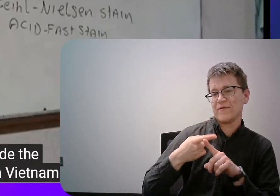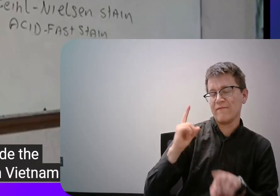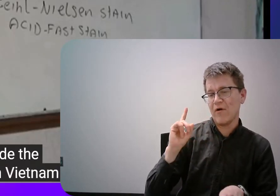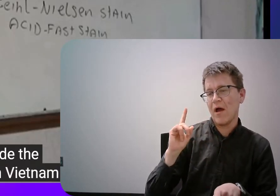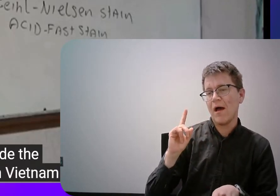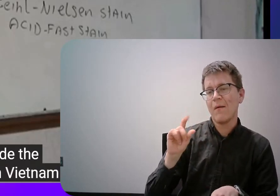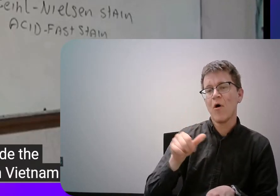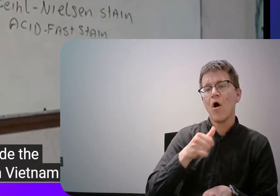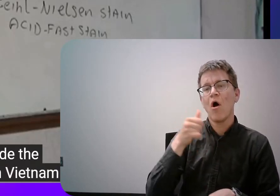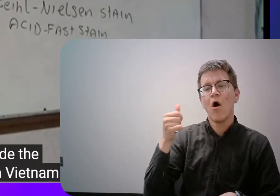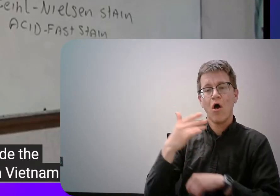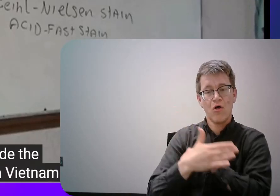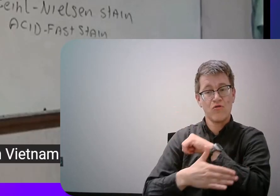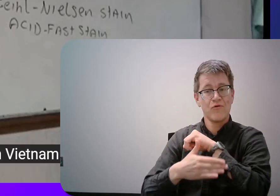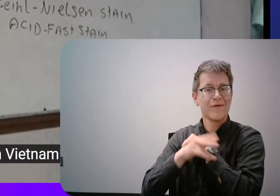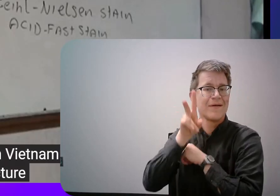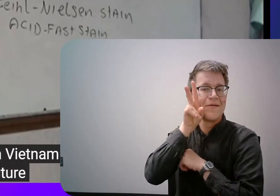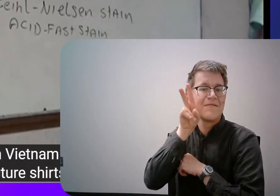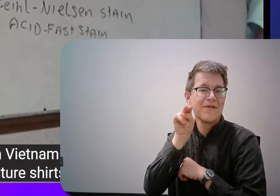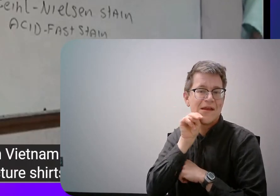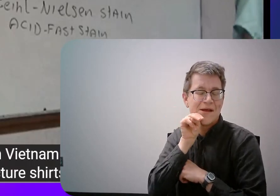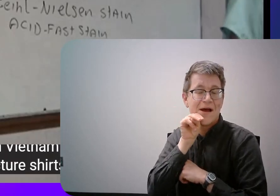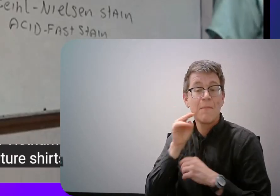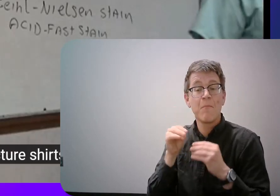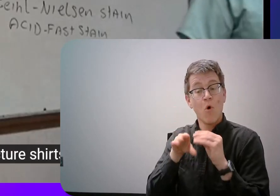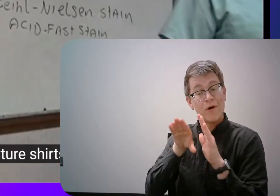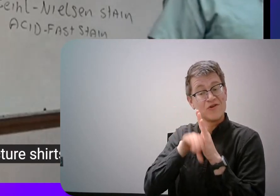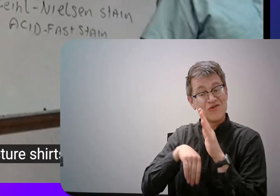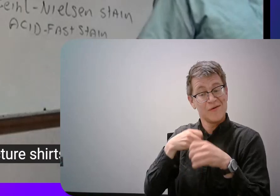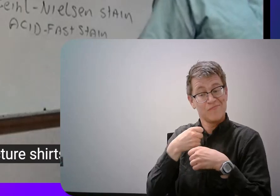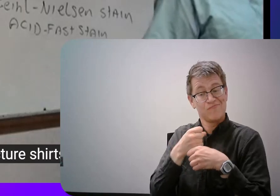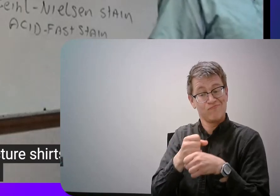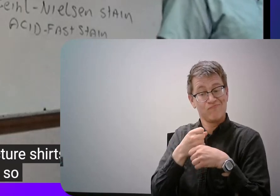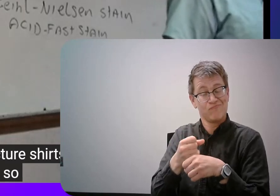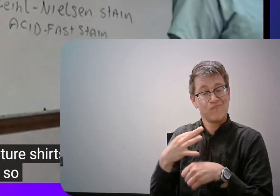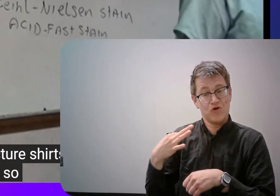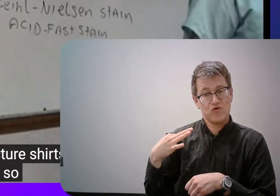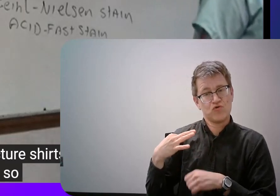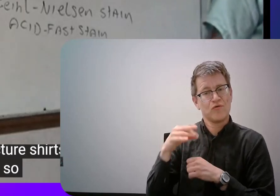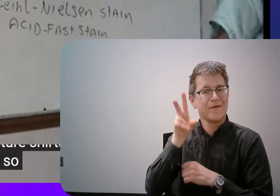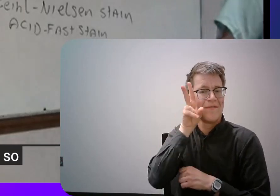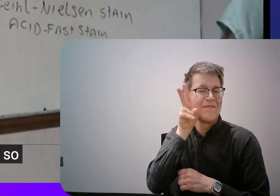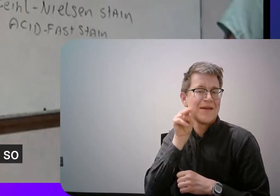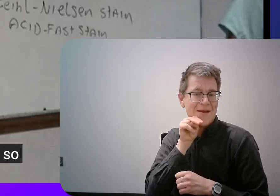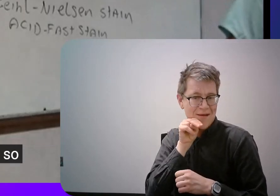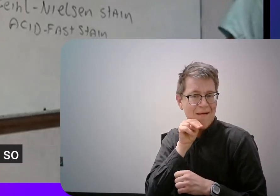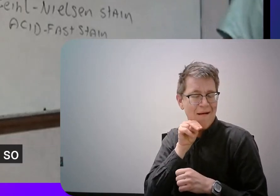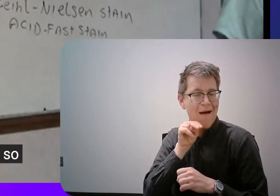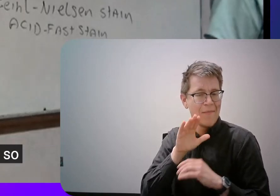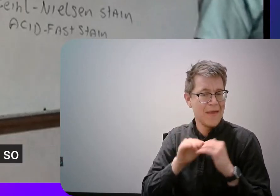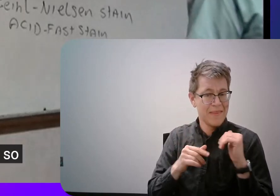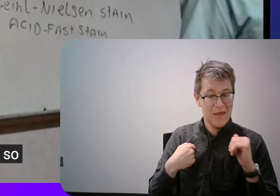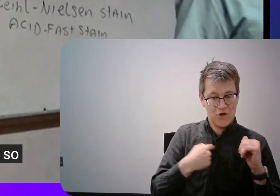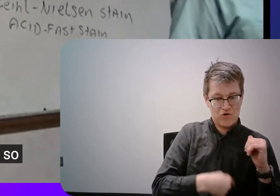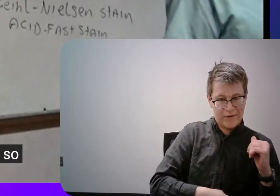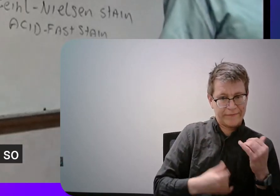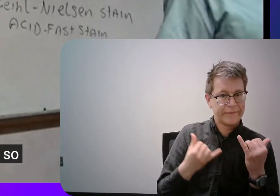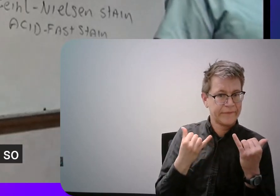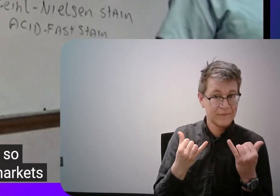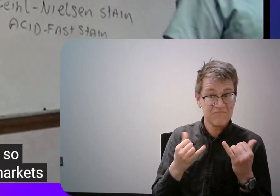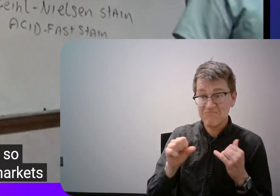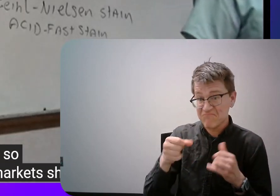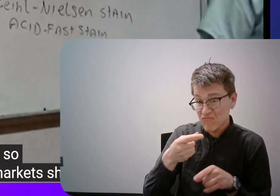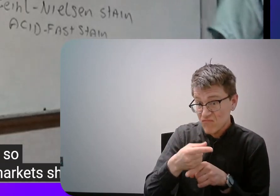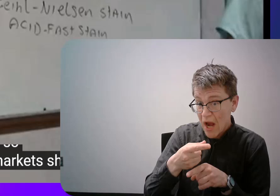shirts from Vietnam. Cheaper to manufacture shirts in Vietnam than it is in China. So, nowadays, yeah, that's